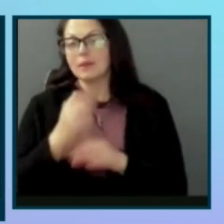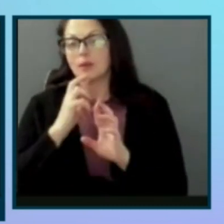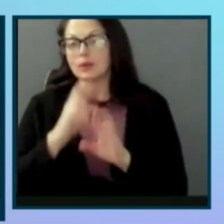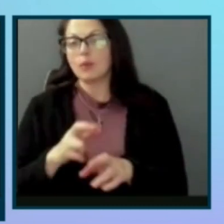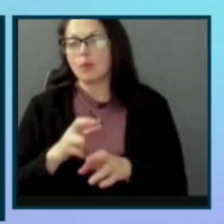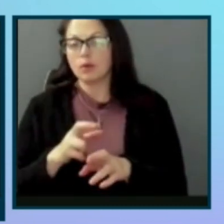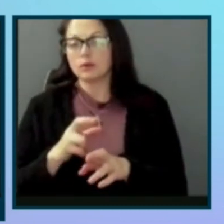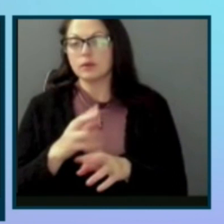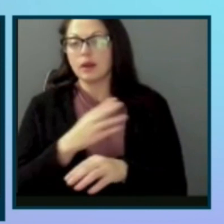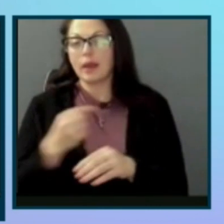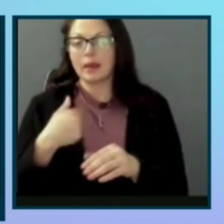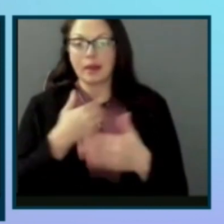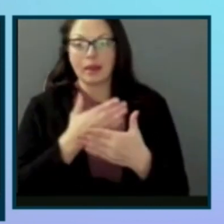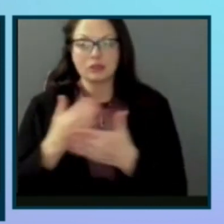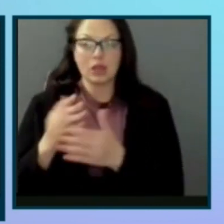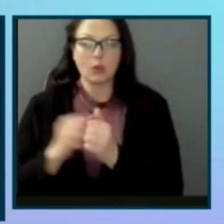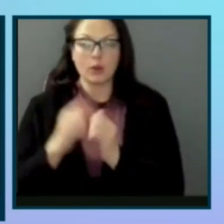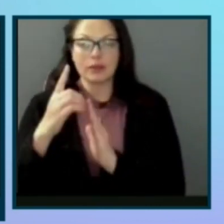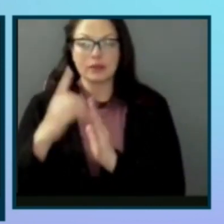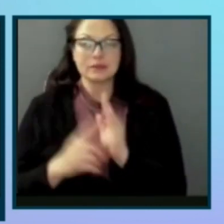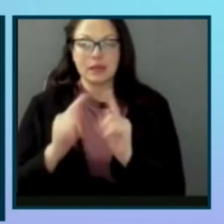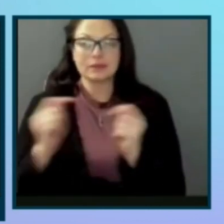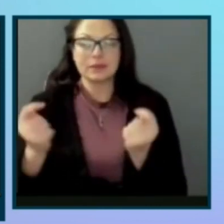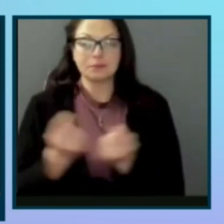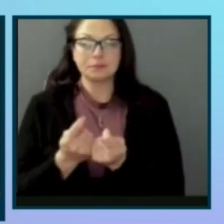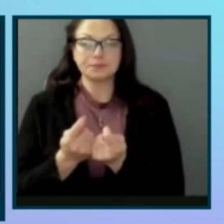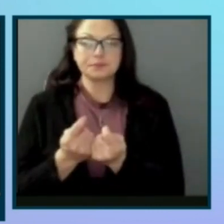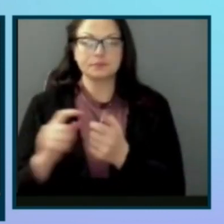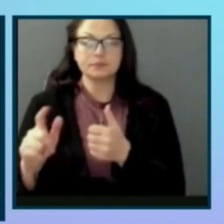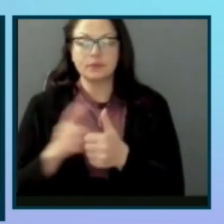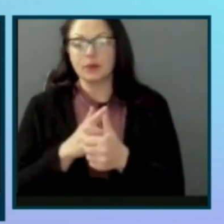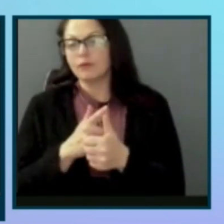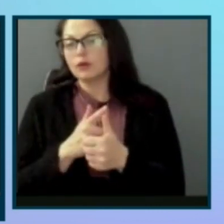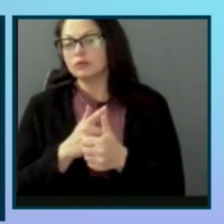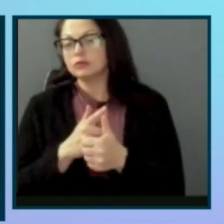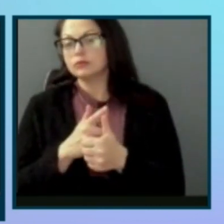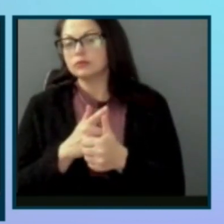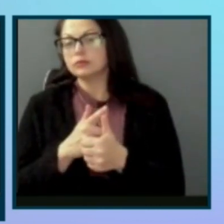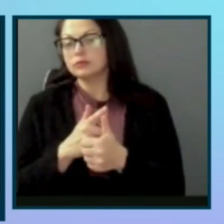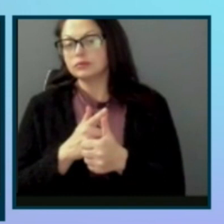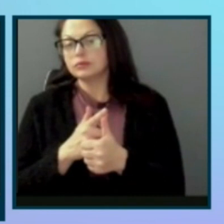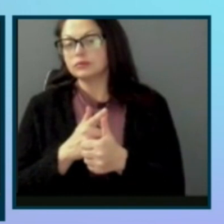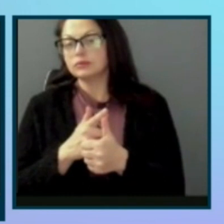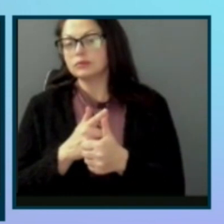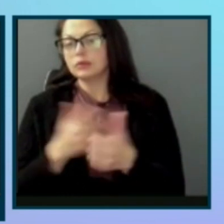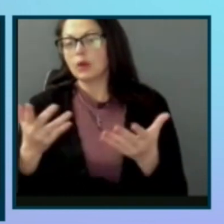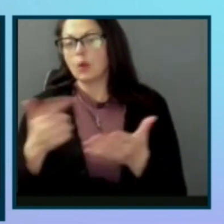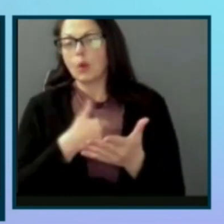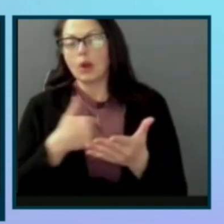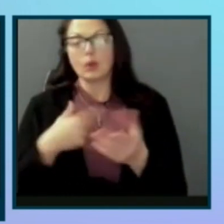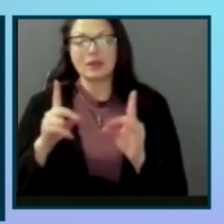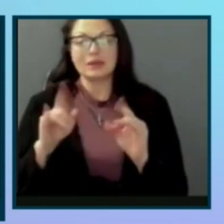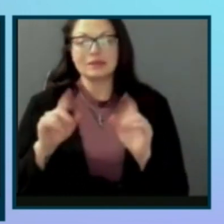and actually shared it with the design team. First, kind of what we did for the test and what